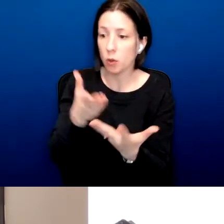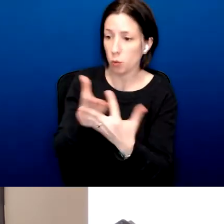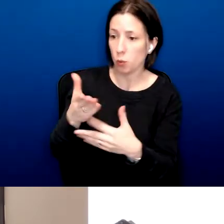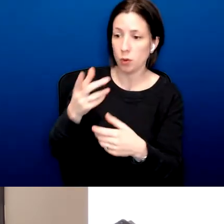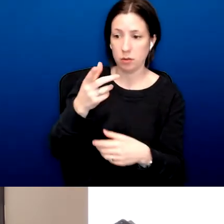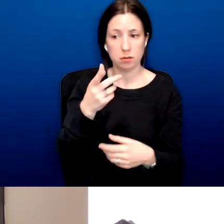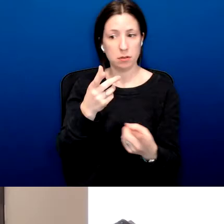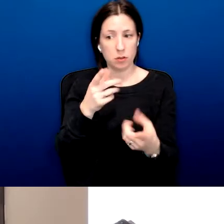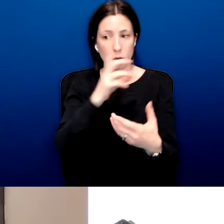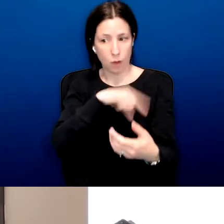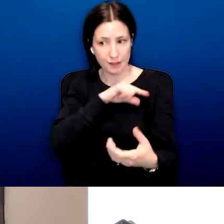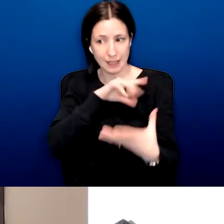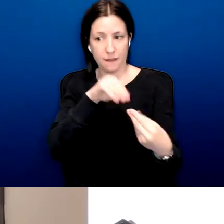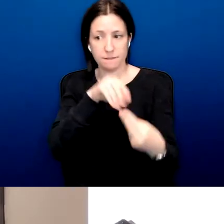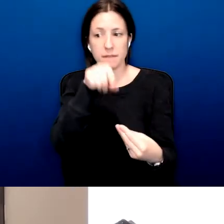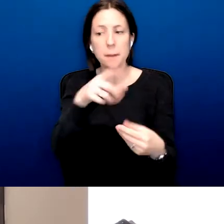co-construct knowledge,